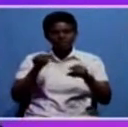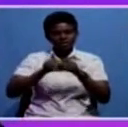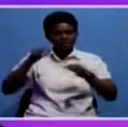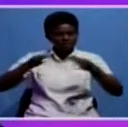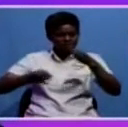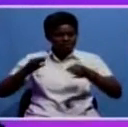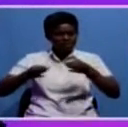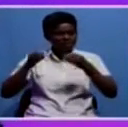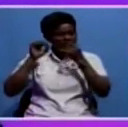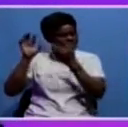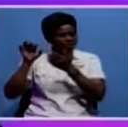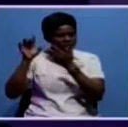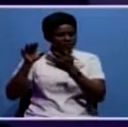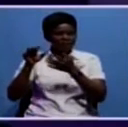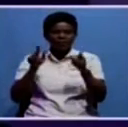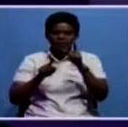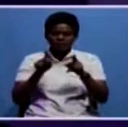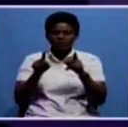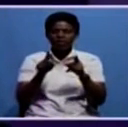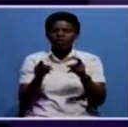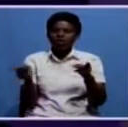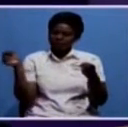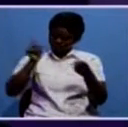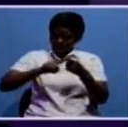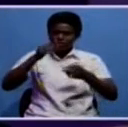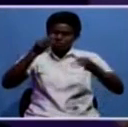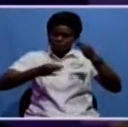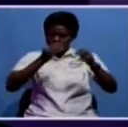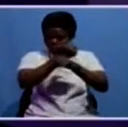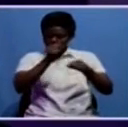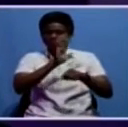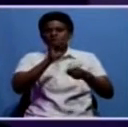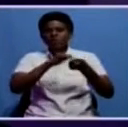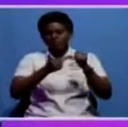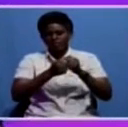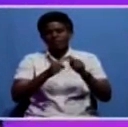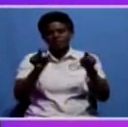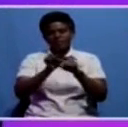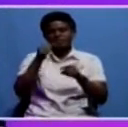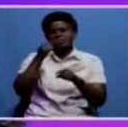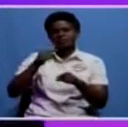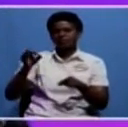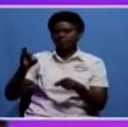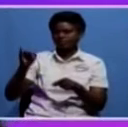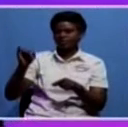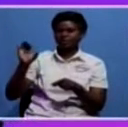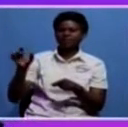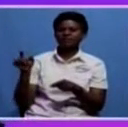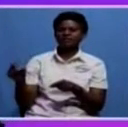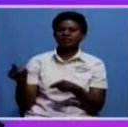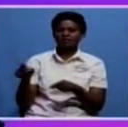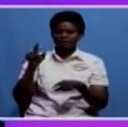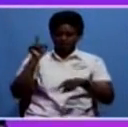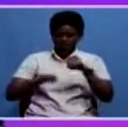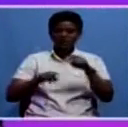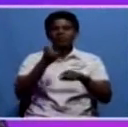it is expected that somebody is innocent until they go to the courts of law. In this case, we'll be saying the FIC is infallible. They cannot make